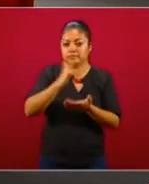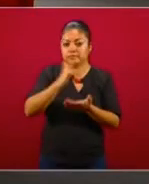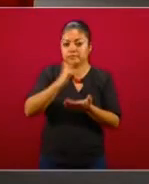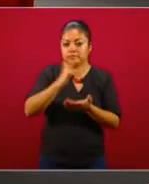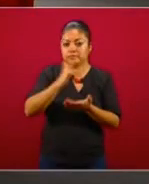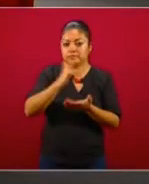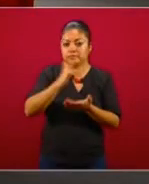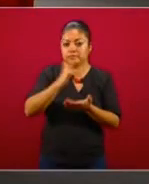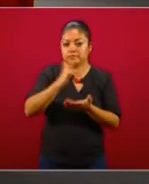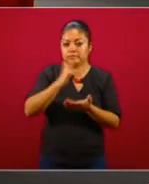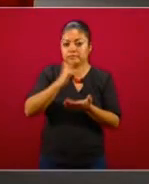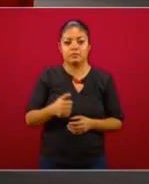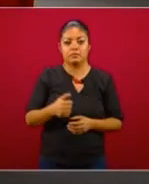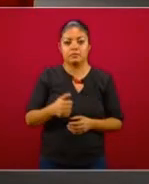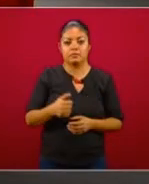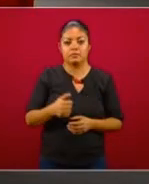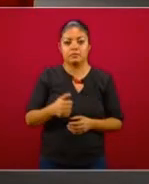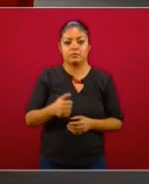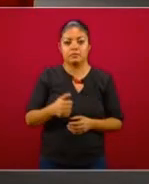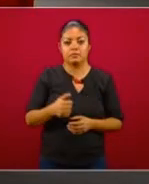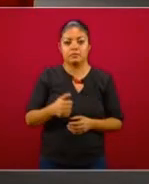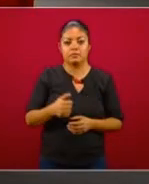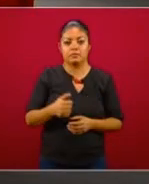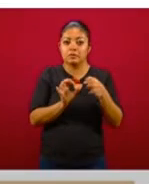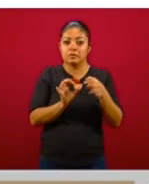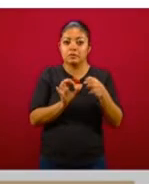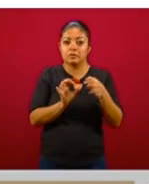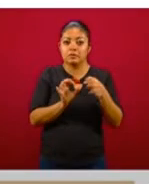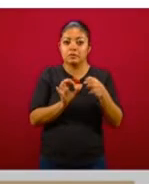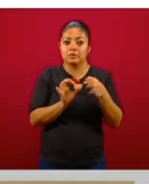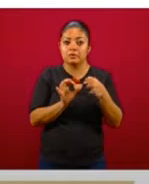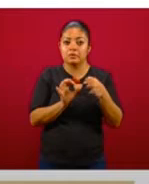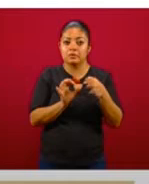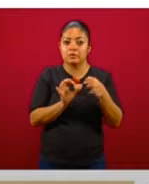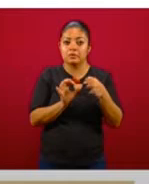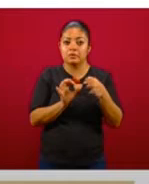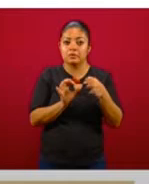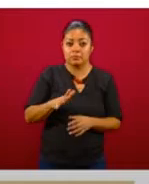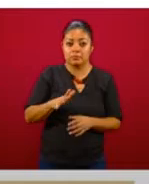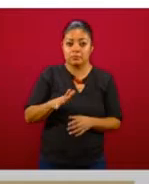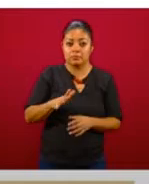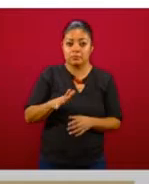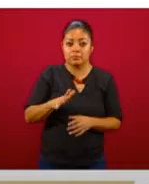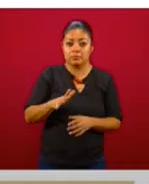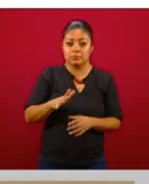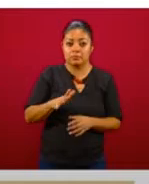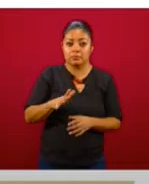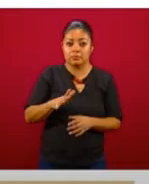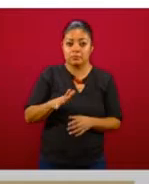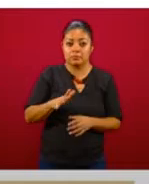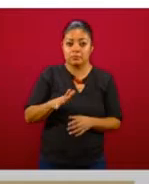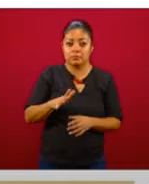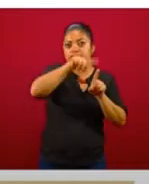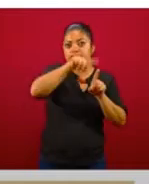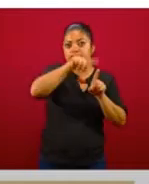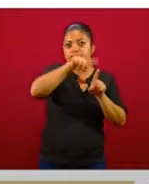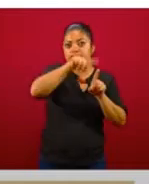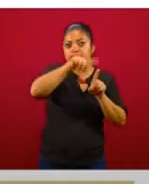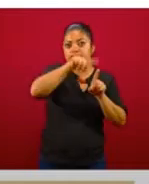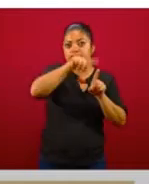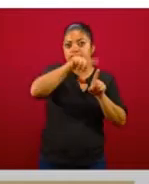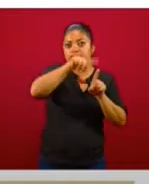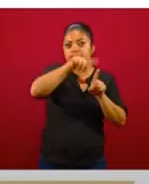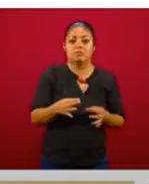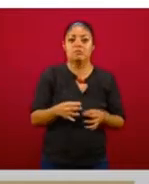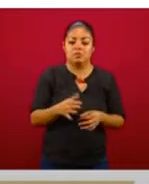Cuernavaca, Morelos. En Next, Cuernavaca, Morelos tenemos Cuernavaca, en la zona Morelos. del ACME, In en la Cuernavaca, siguiente, cuando we adicionamos can see the los casos